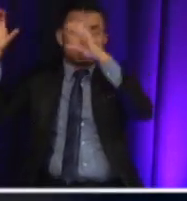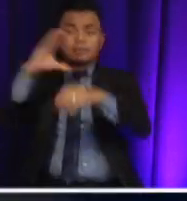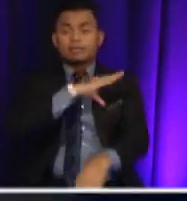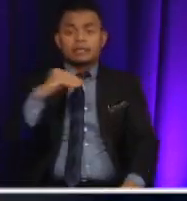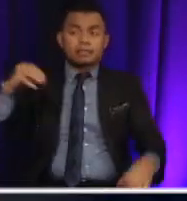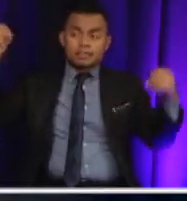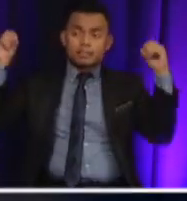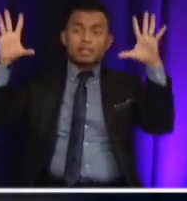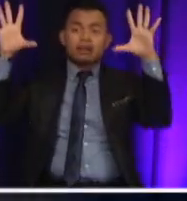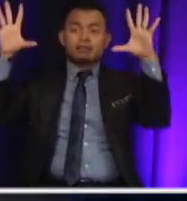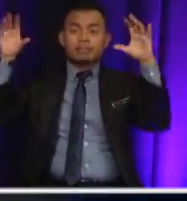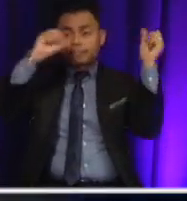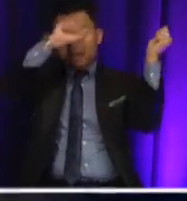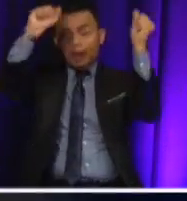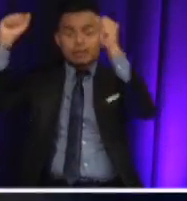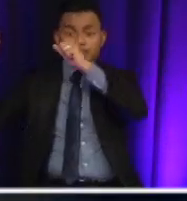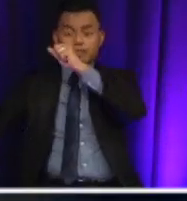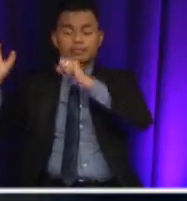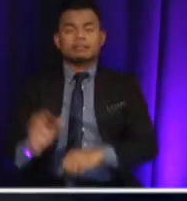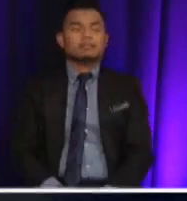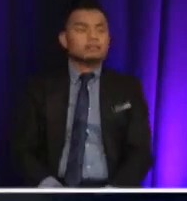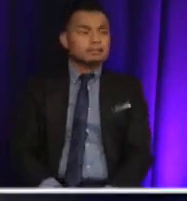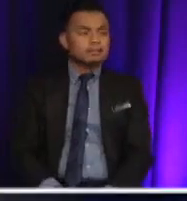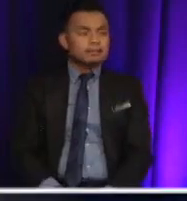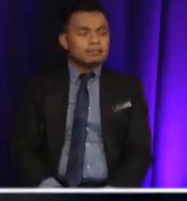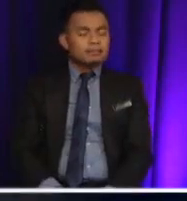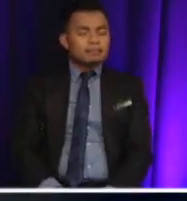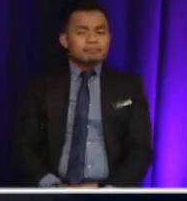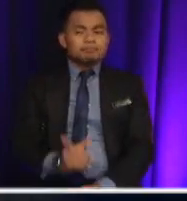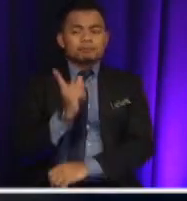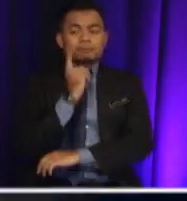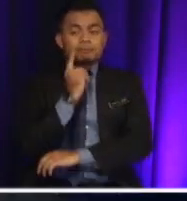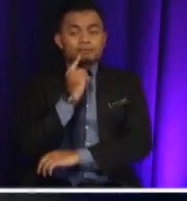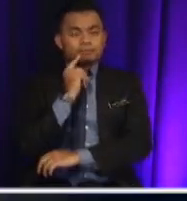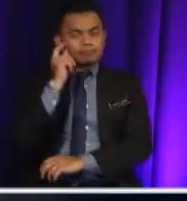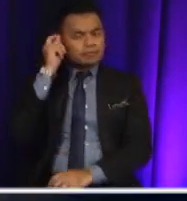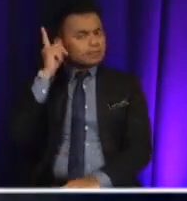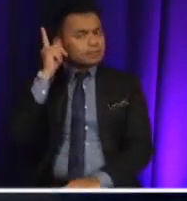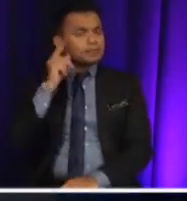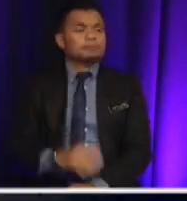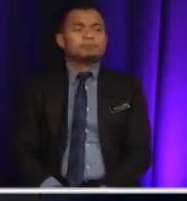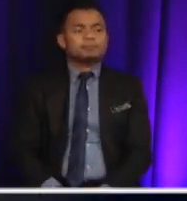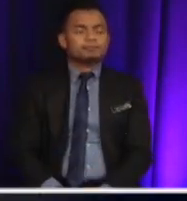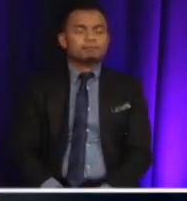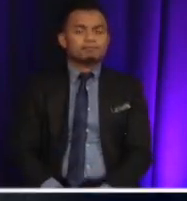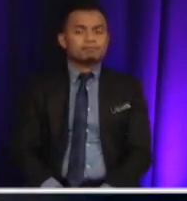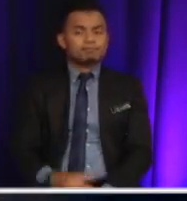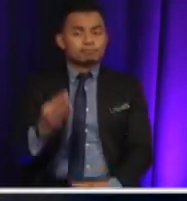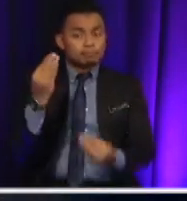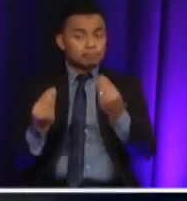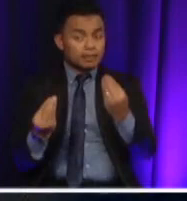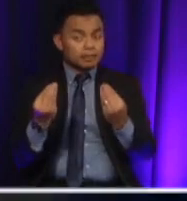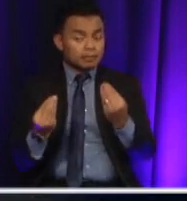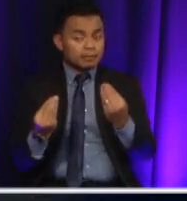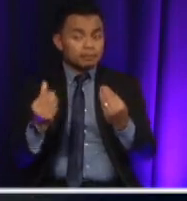skies. Okay, so which It's emoji? tricky. I feel like it's talking about a